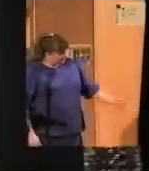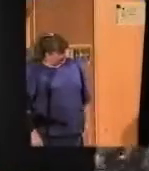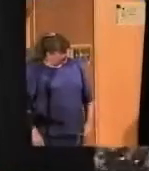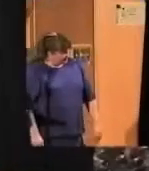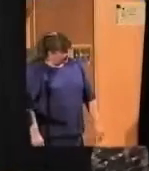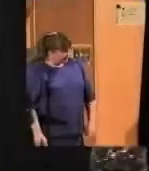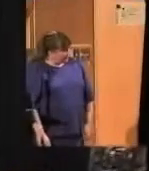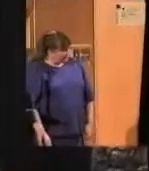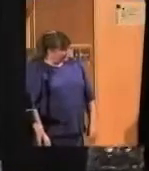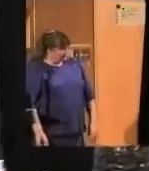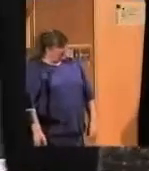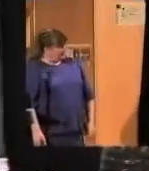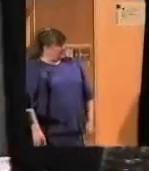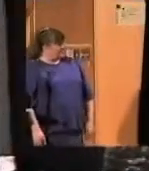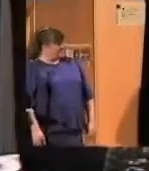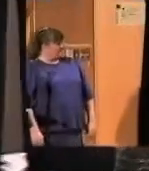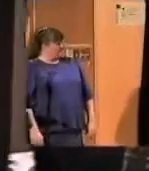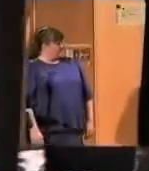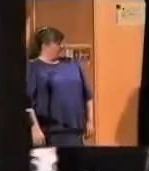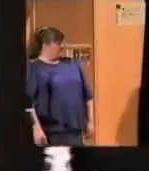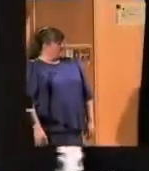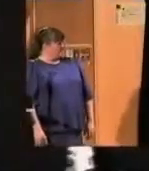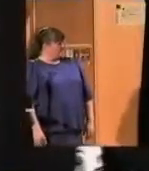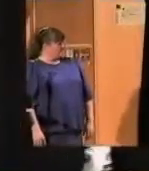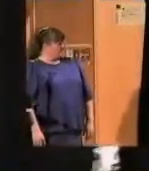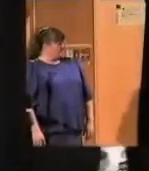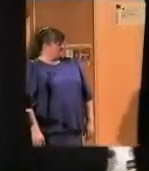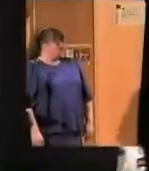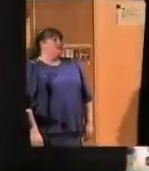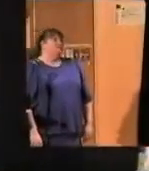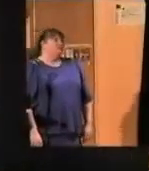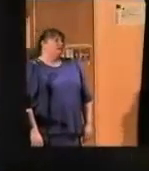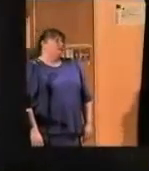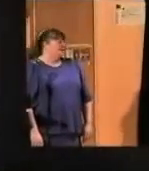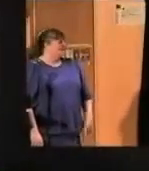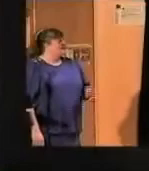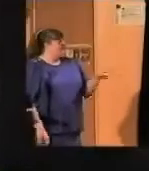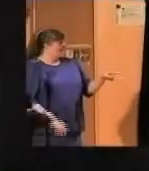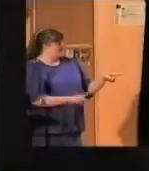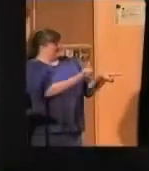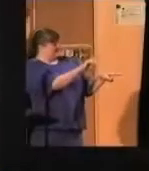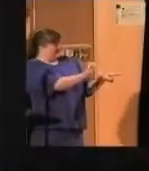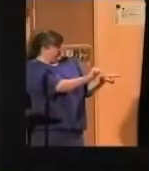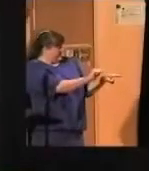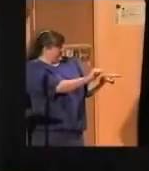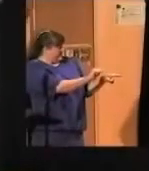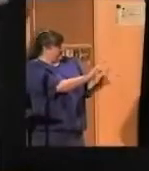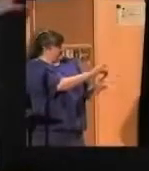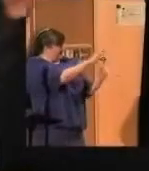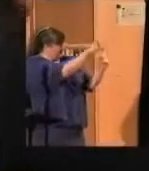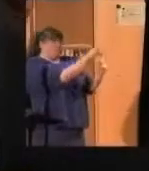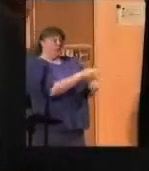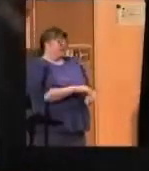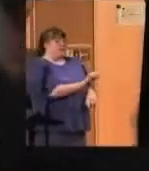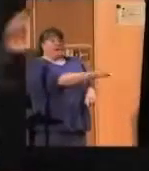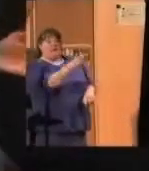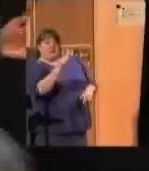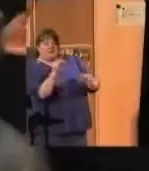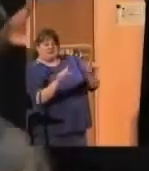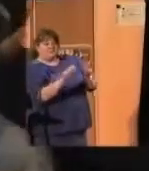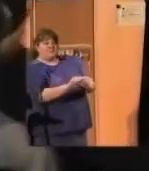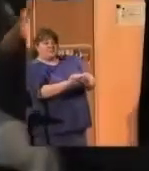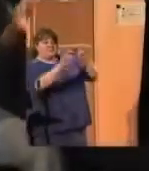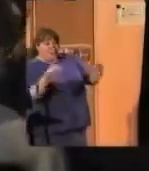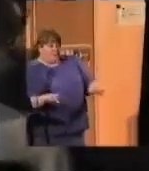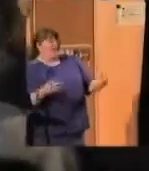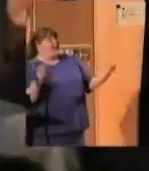None of them want to be my lover, though, do they? You are no different than anybody else who is lost in love and moves on. There may be more